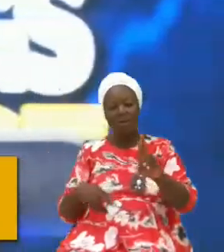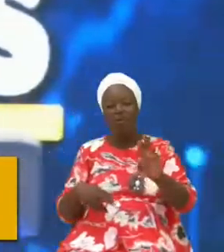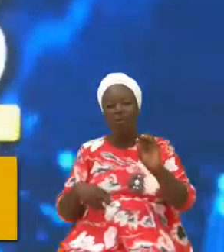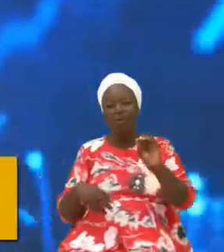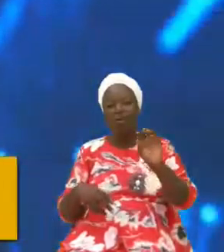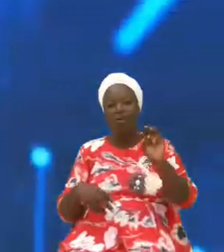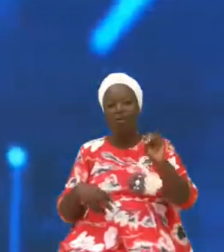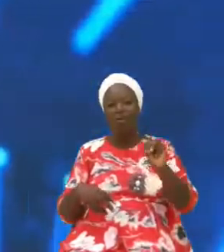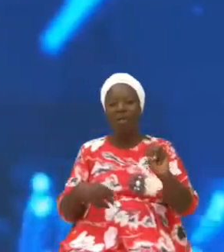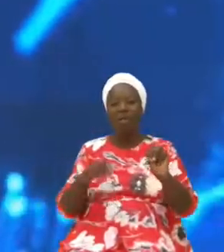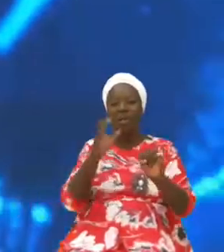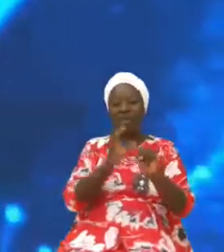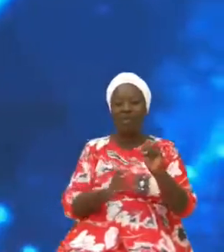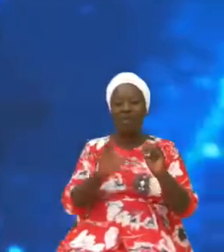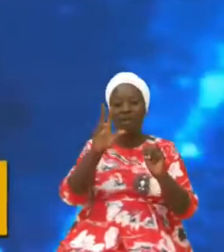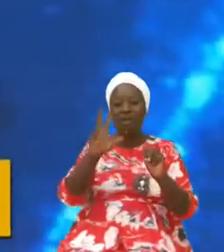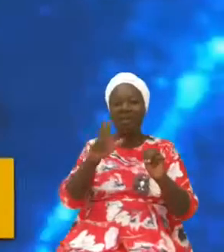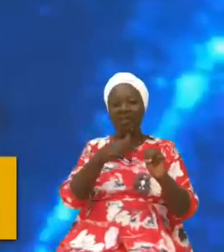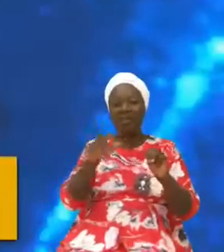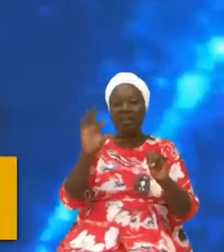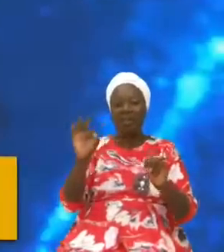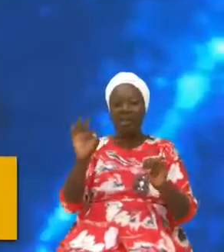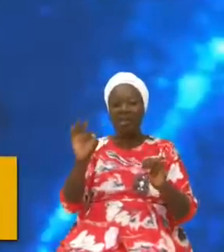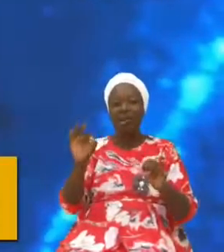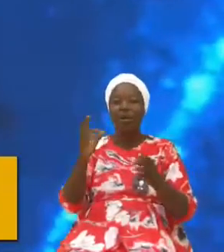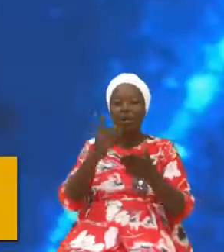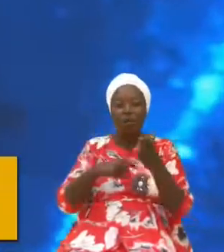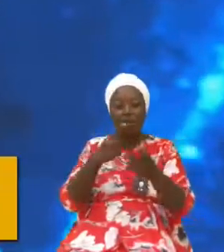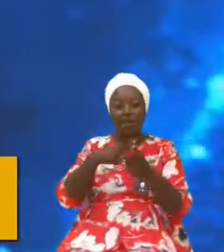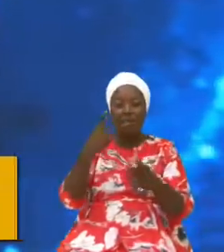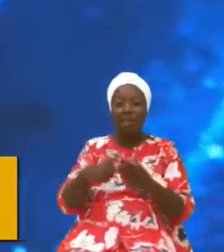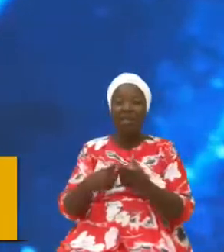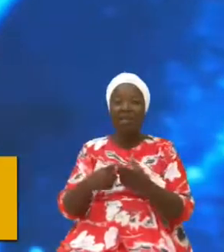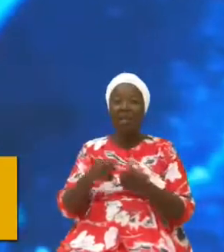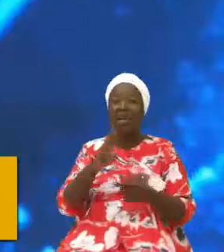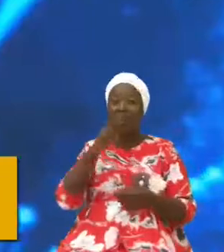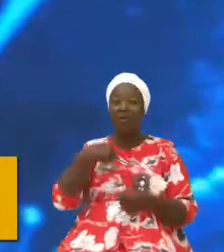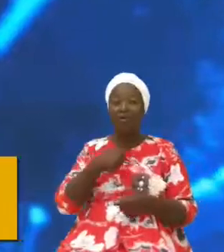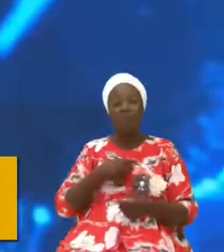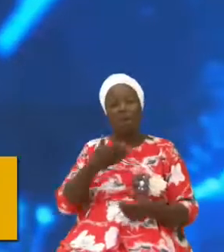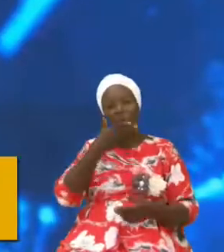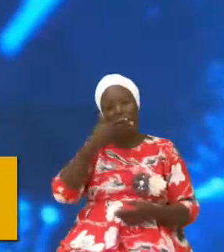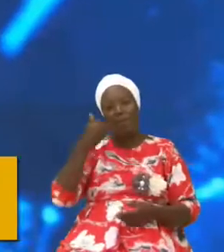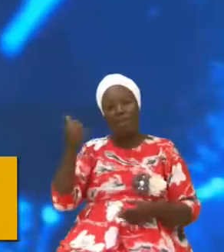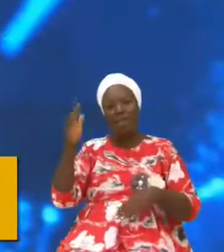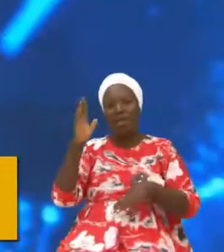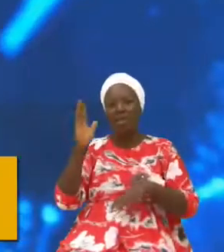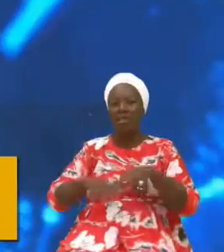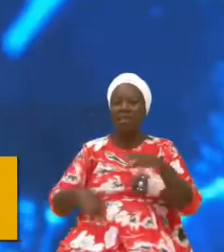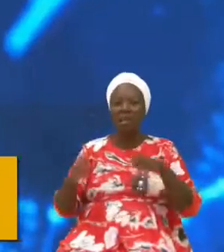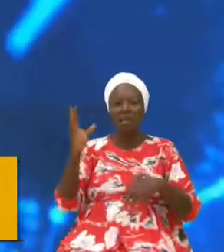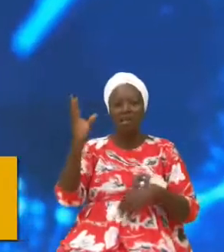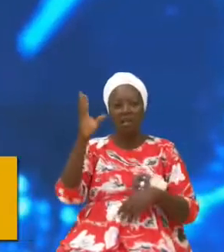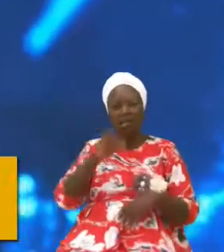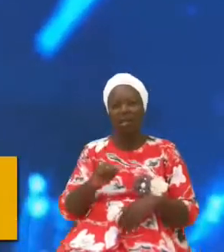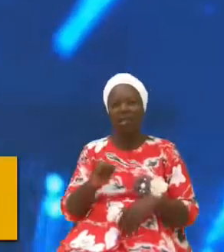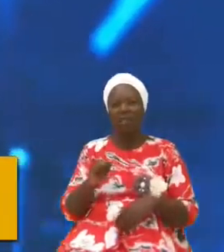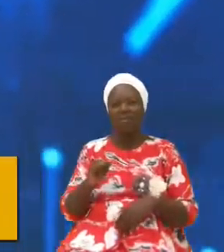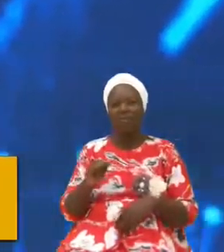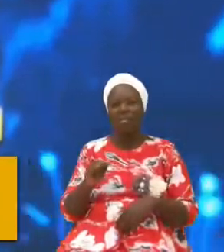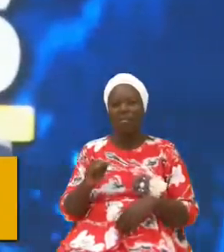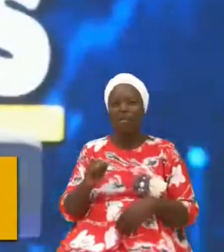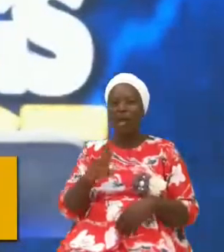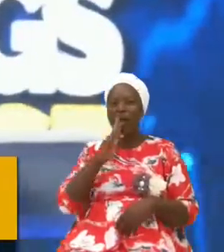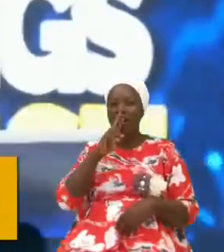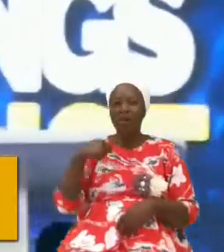chapter 3, and I'm reading from verse 9. Romans chapter 3, verse 9. What then? Are we better